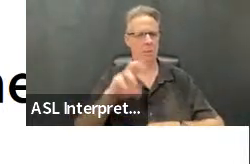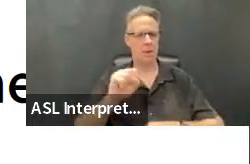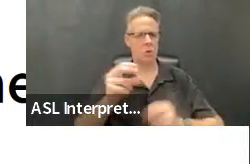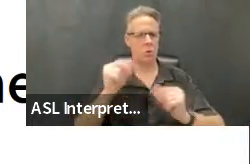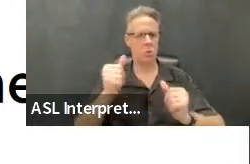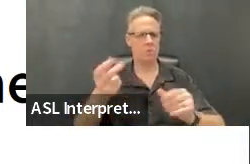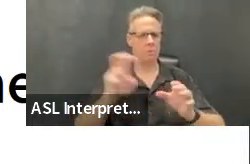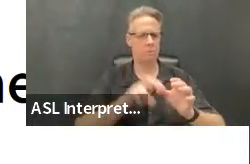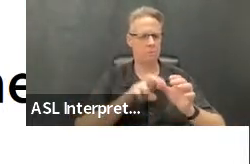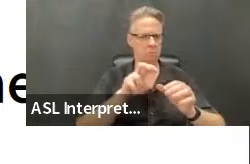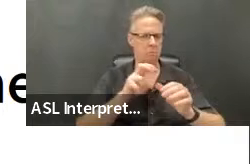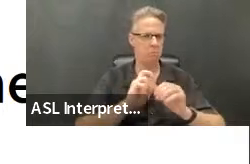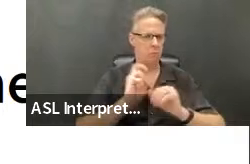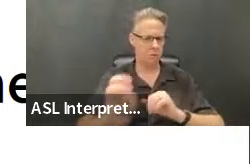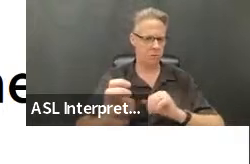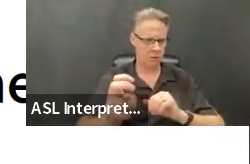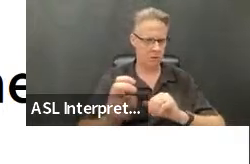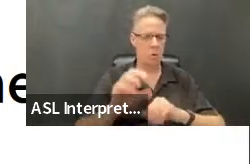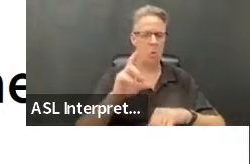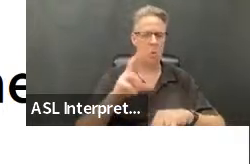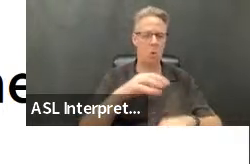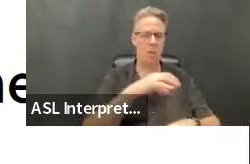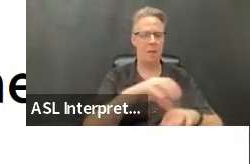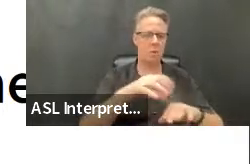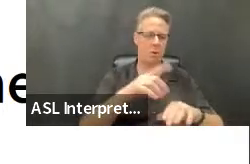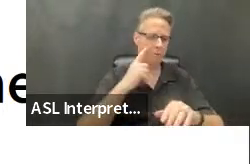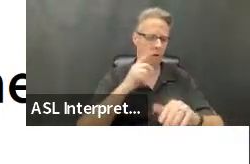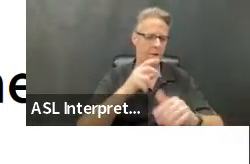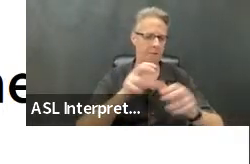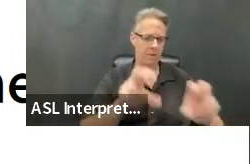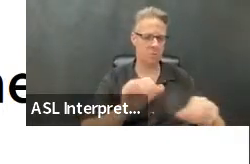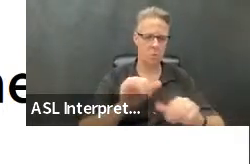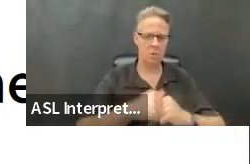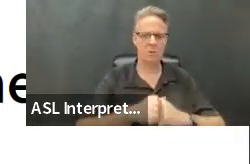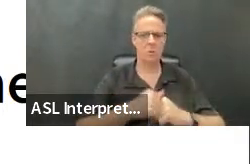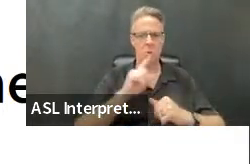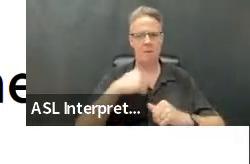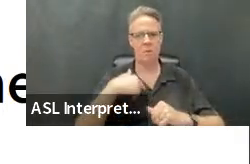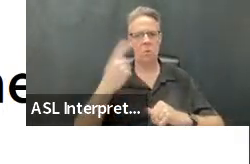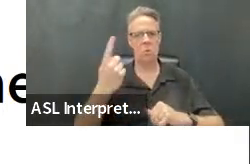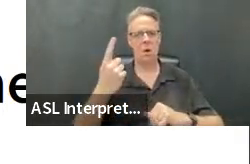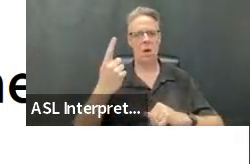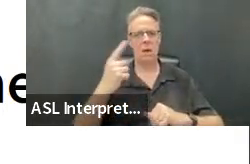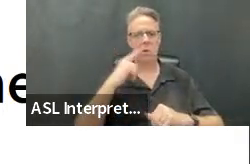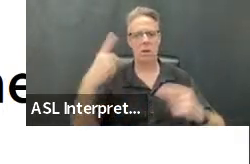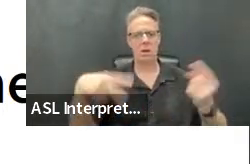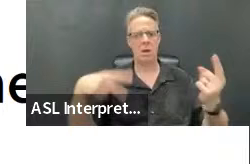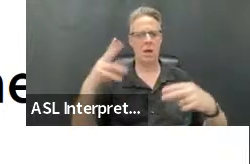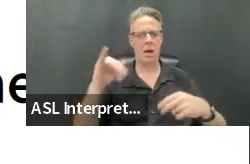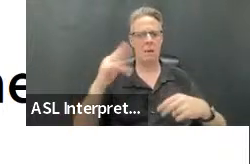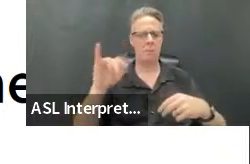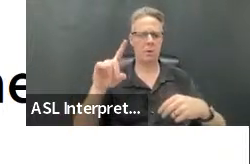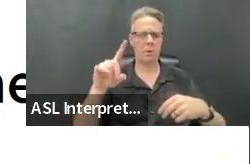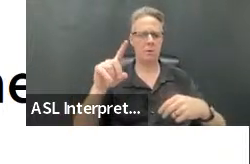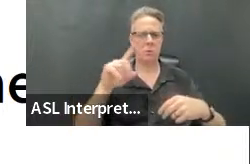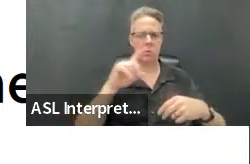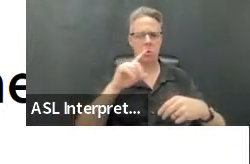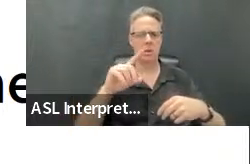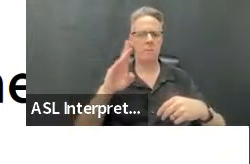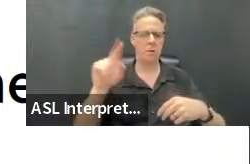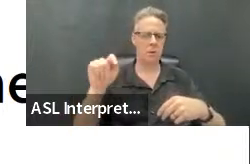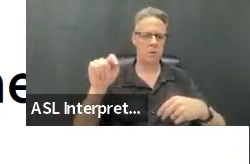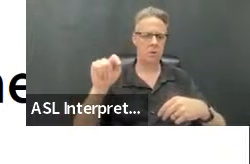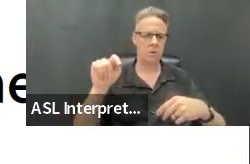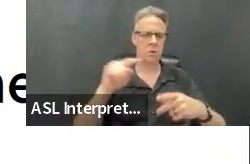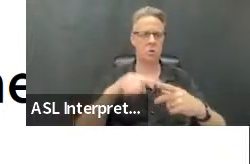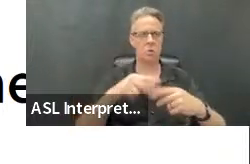transit investments and or light rail investments, because we actually had one that was a hybrid that had an extension of BRT